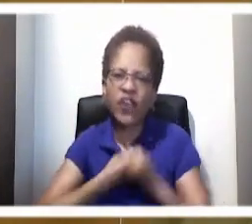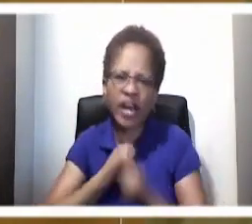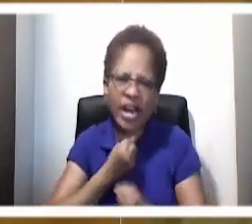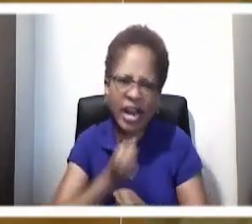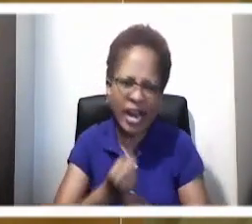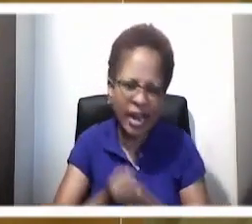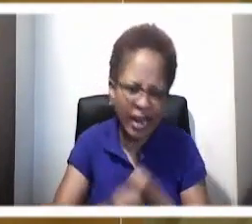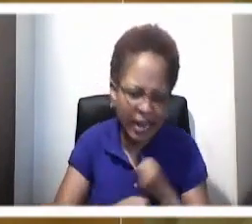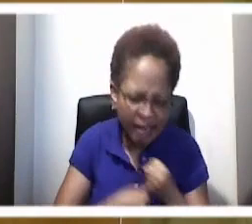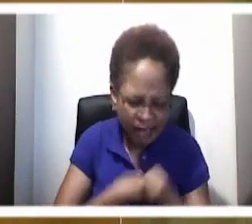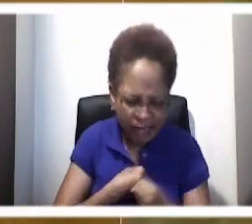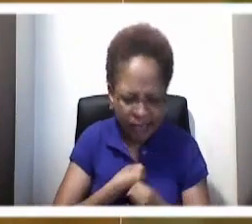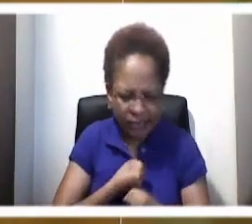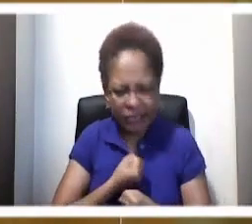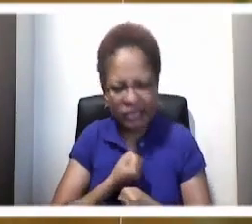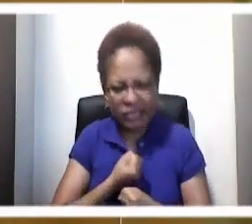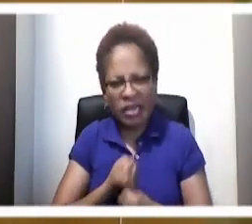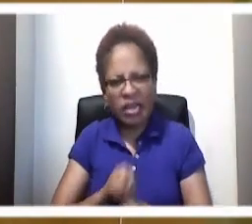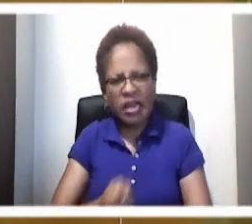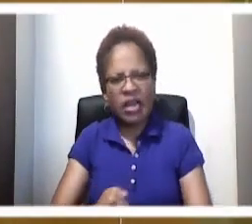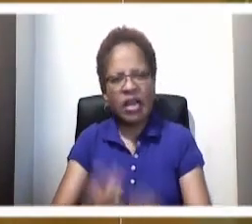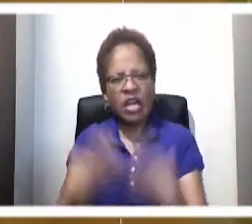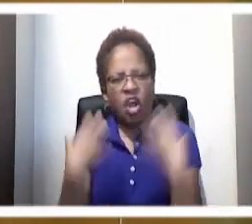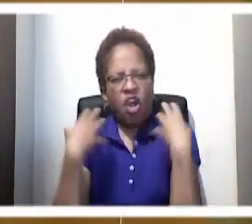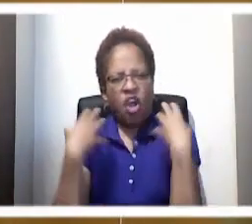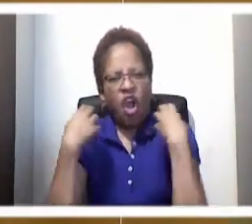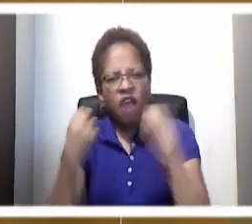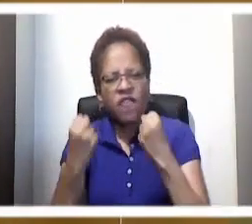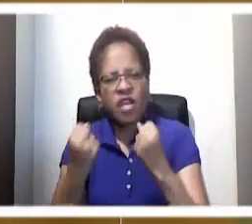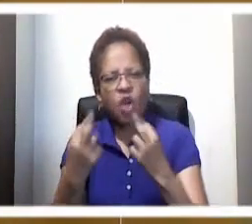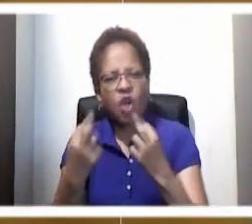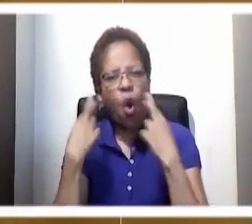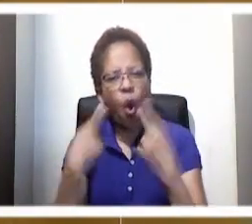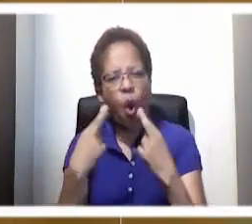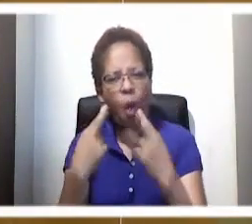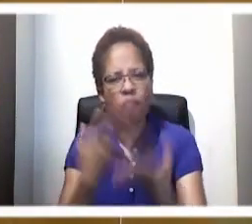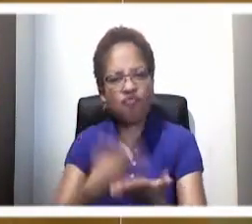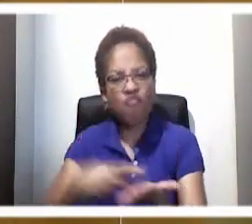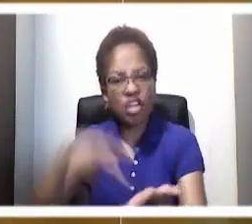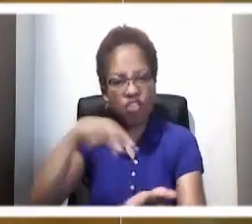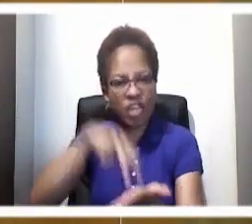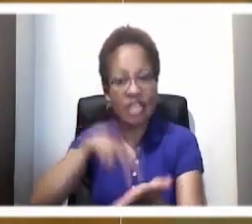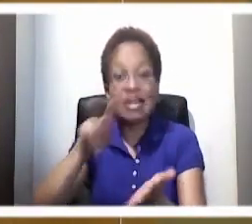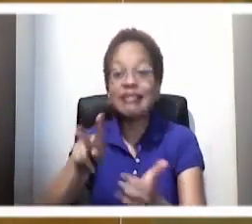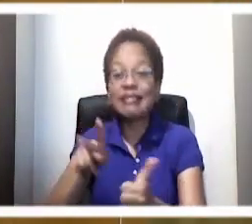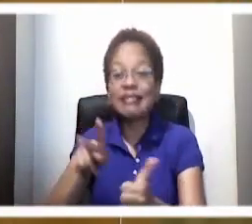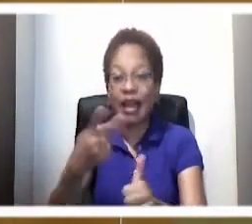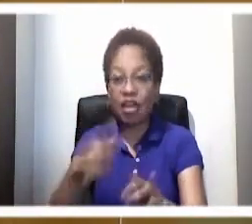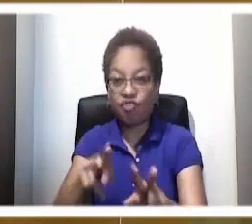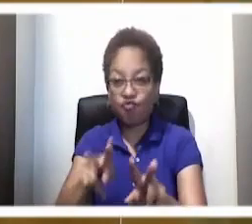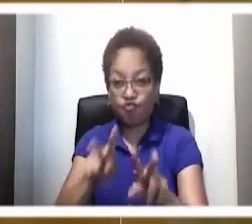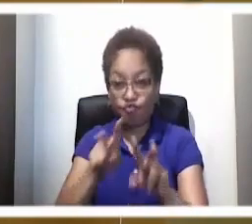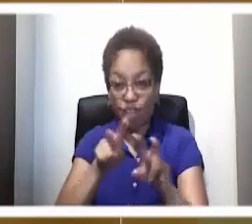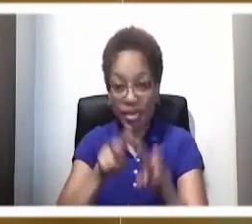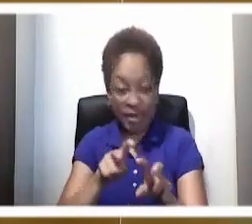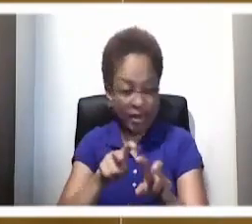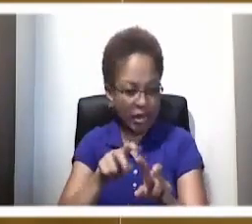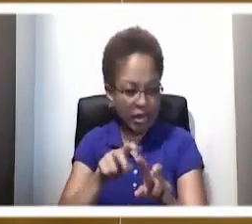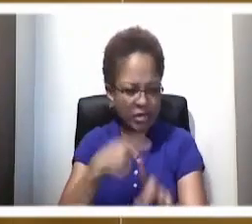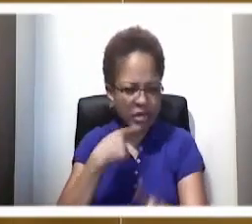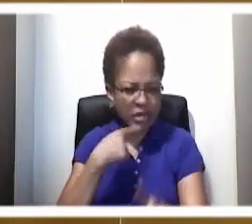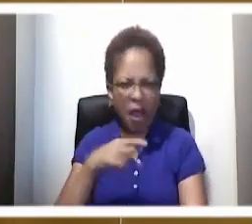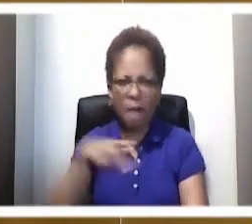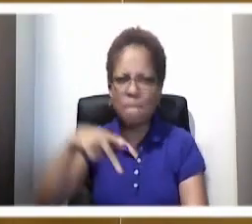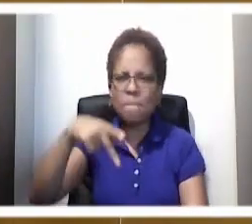resurrection. In other words, what Paul is preaching in the second reading is that in the face of